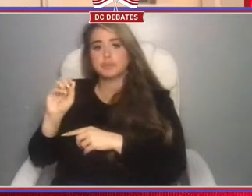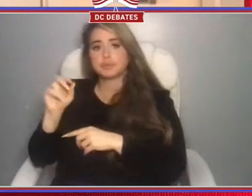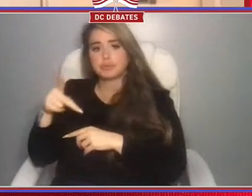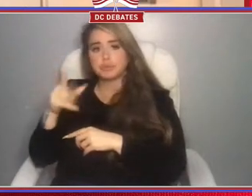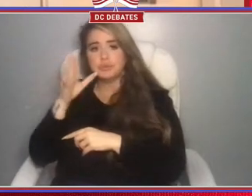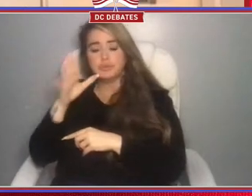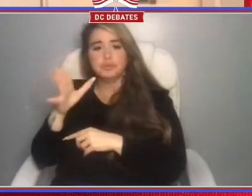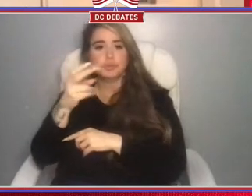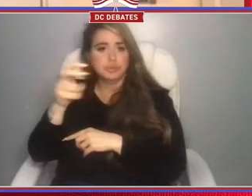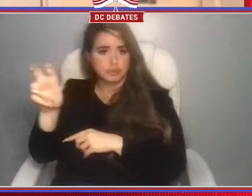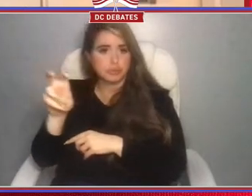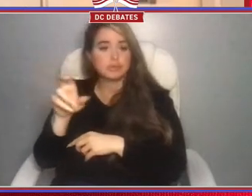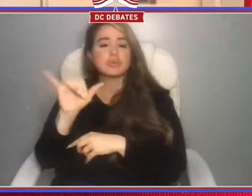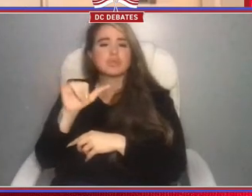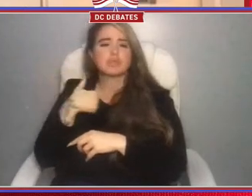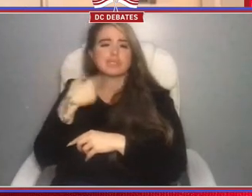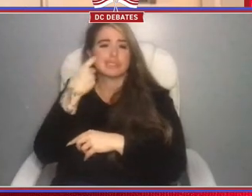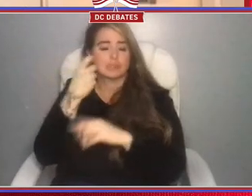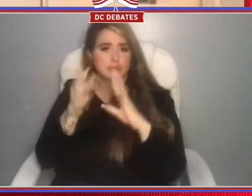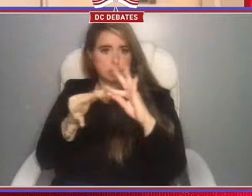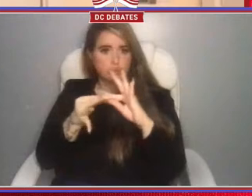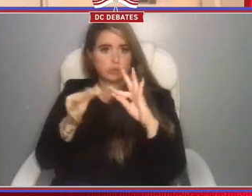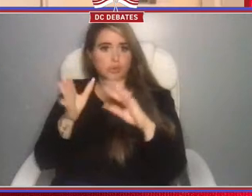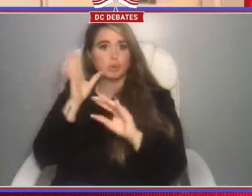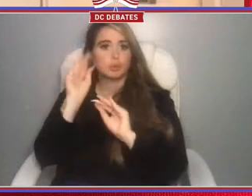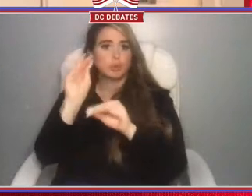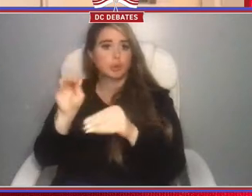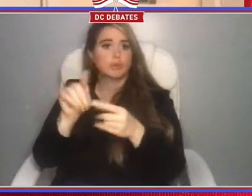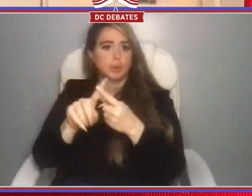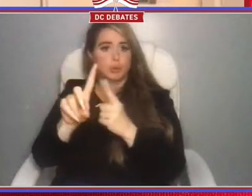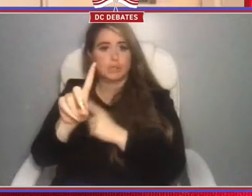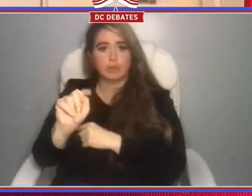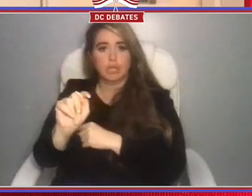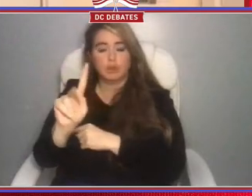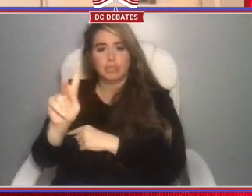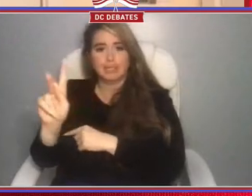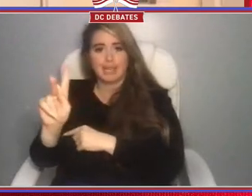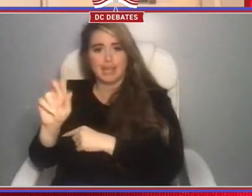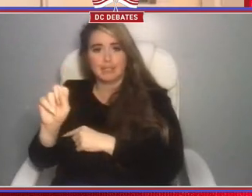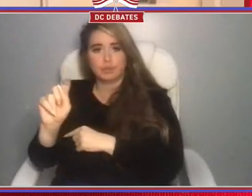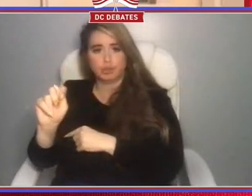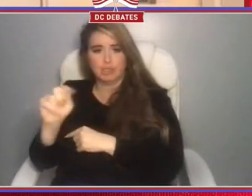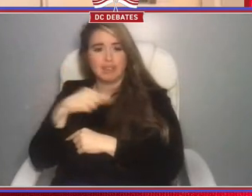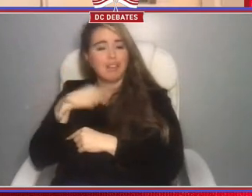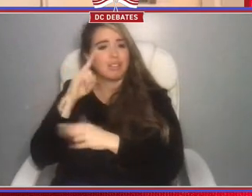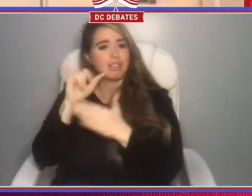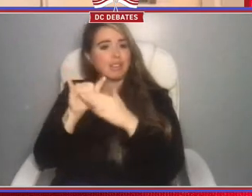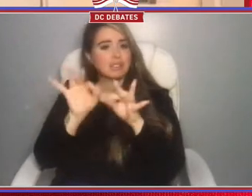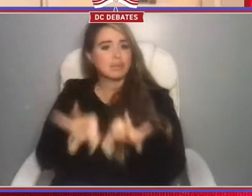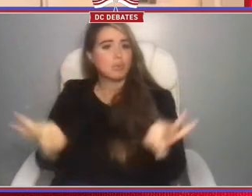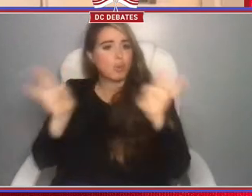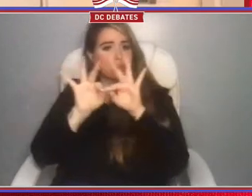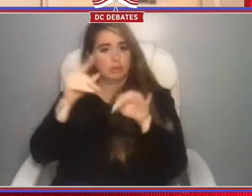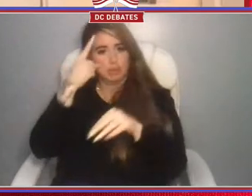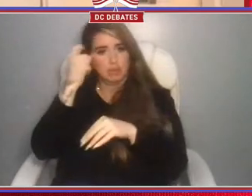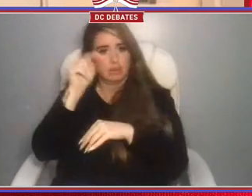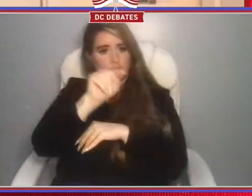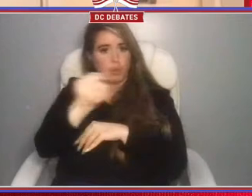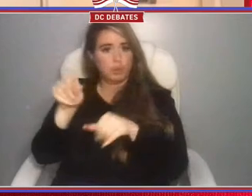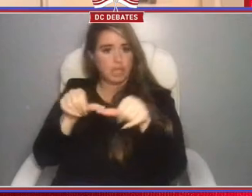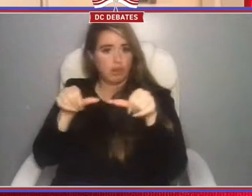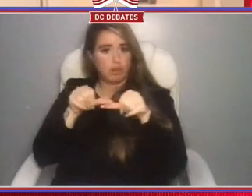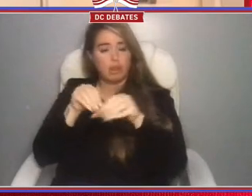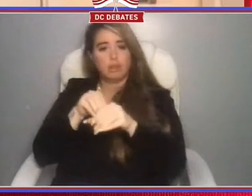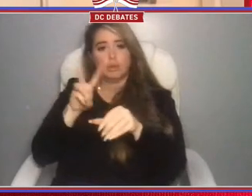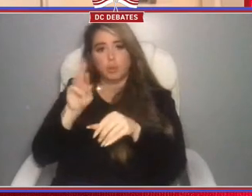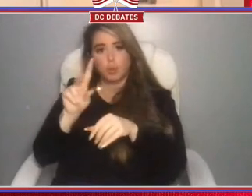stated before, downtown K Street. I think it's important because those demographics, predominantly in Ward 7, they